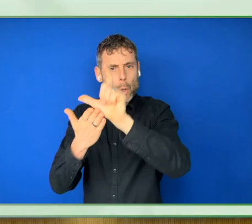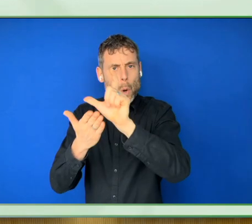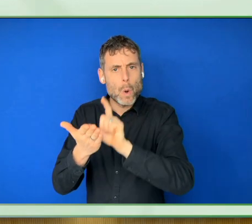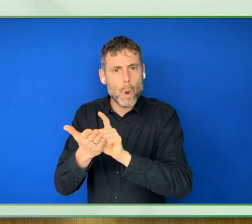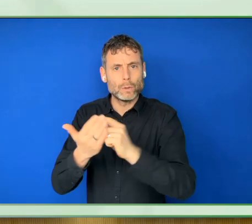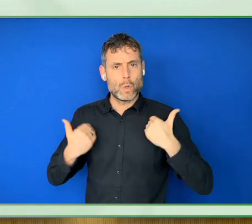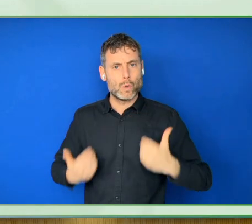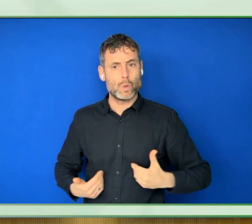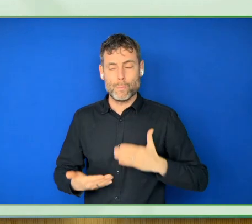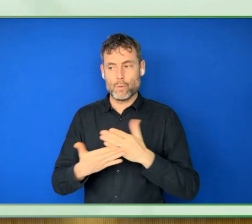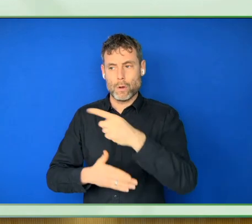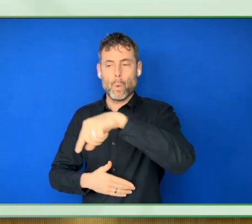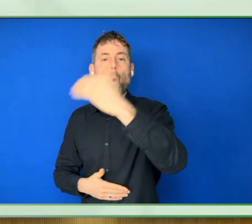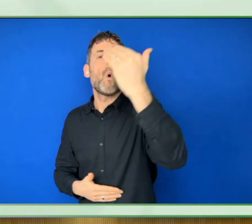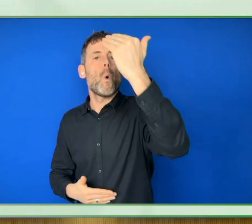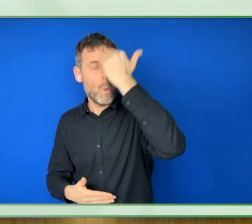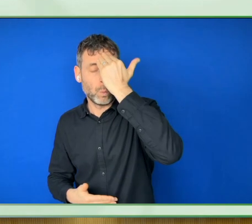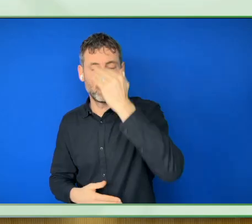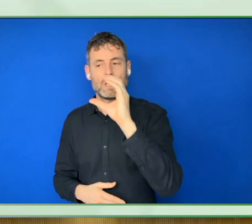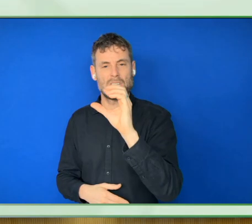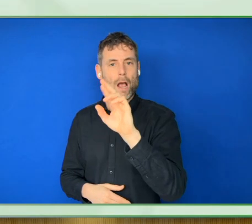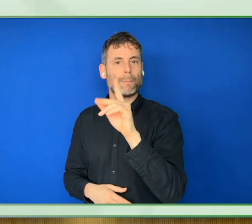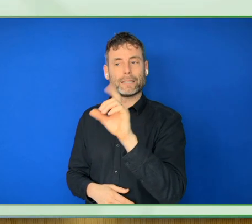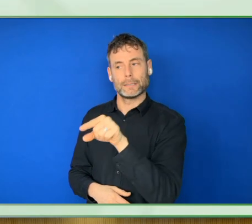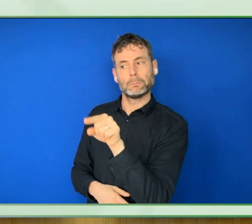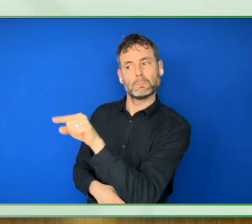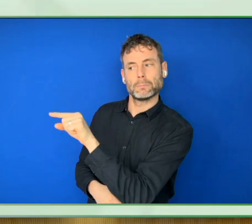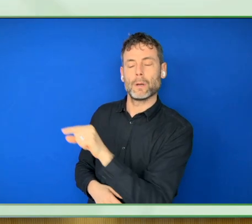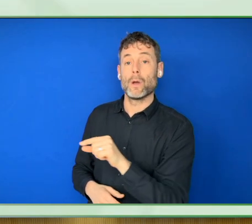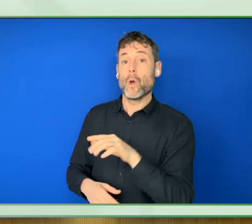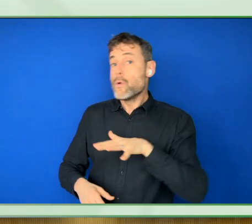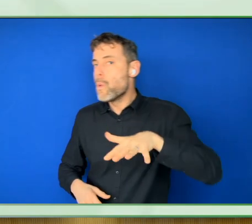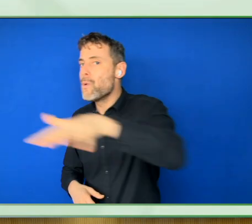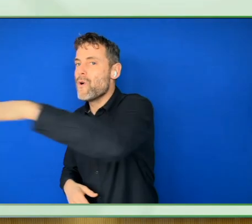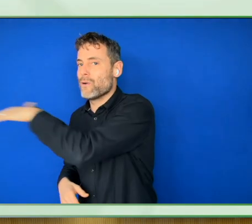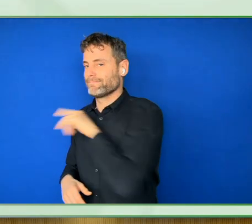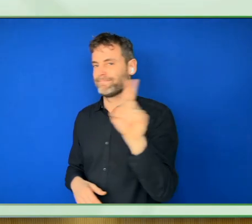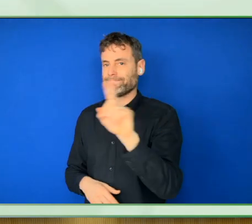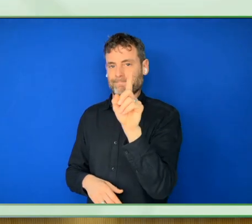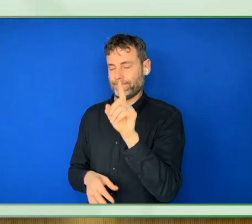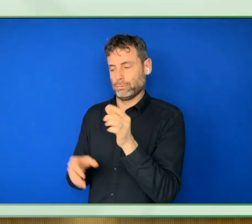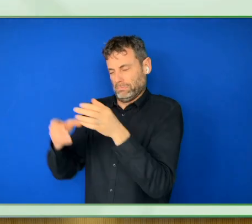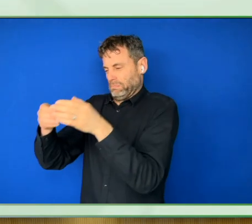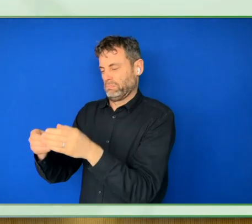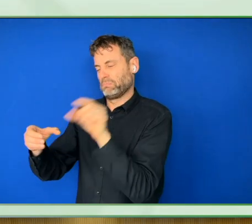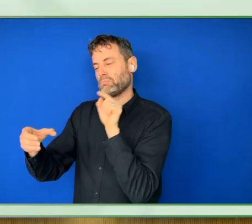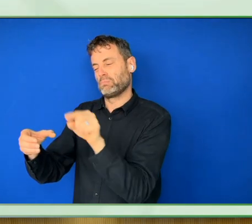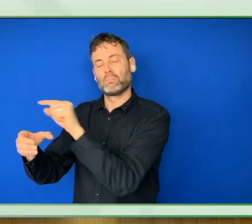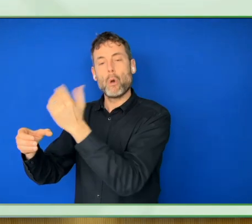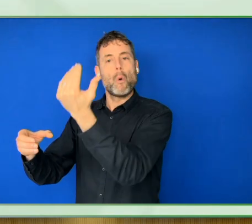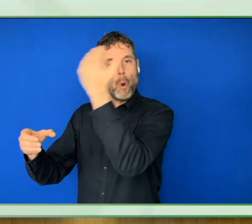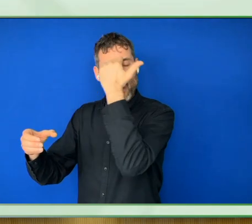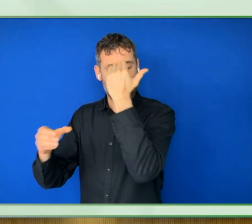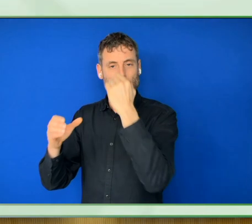large majority wouldn't necessarily have a good understanding of the convention.